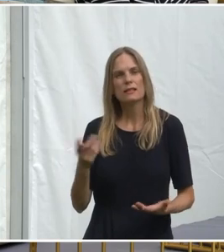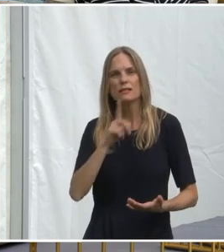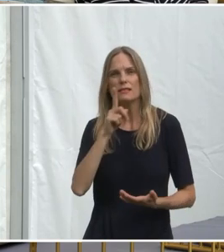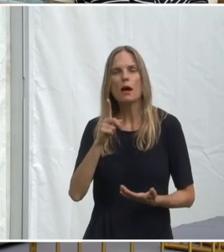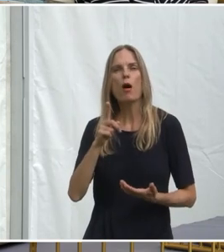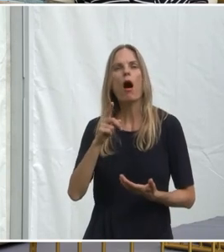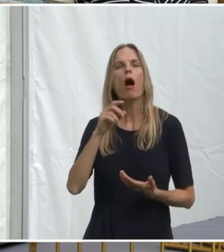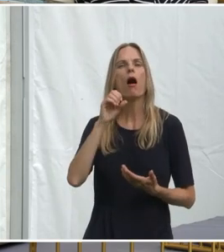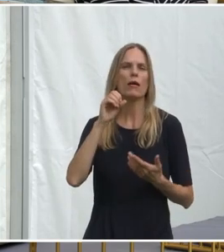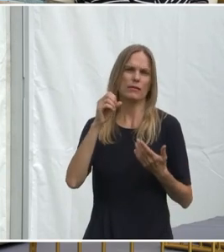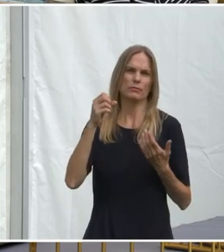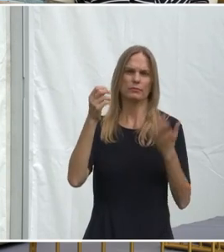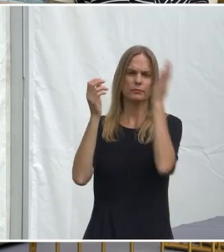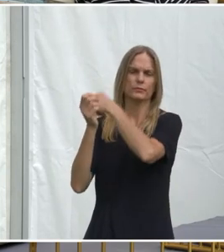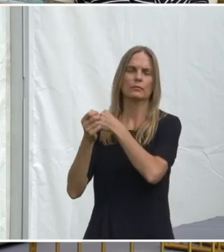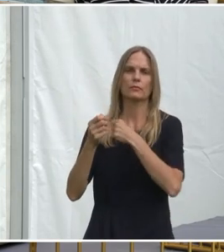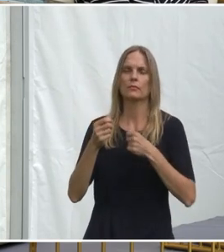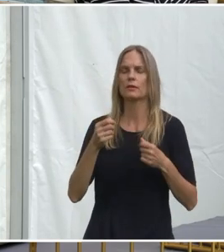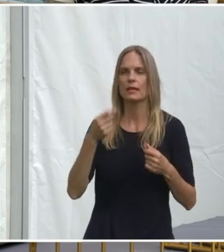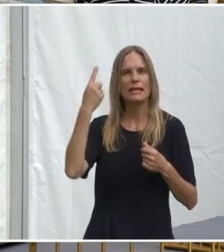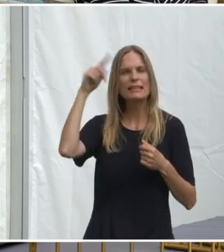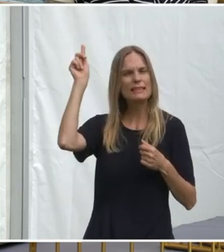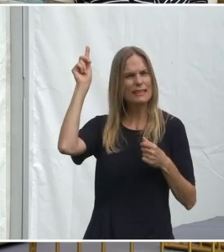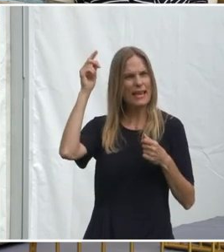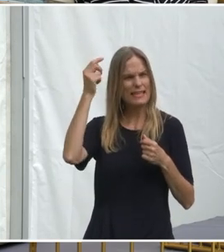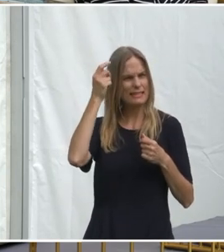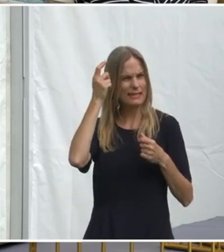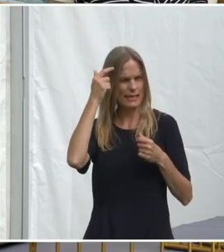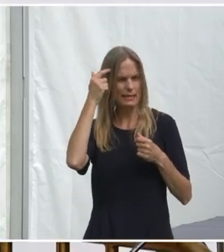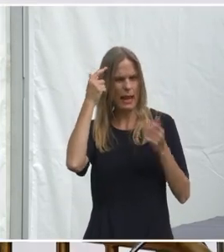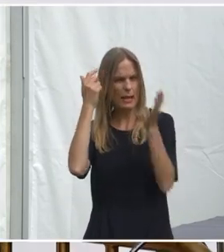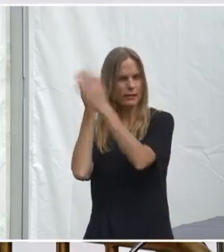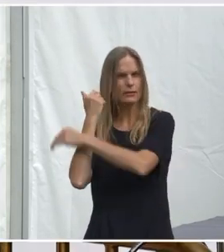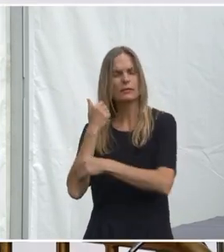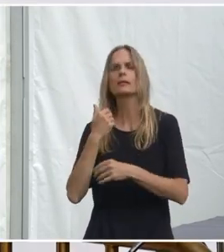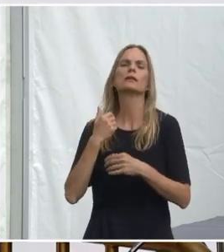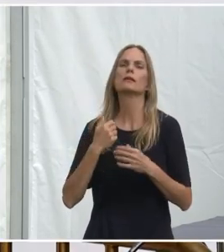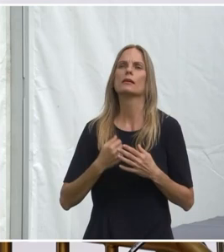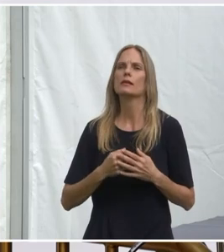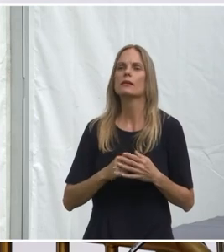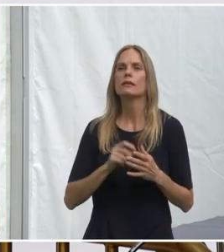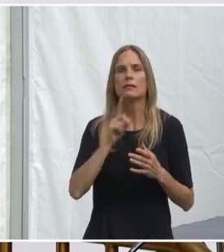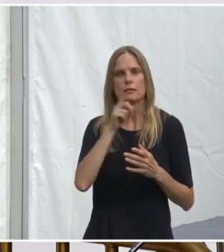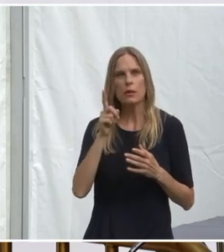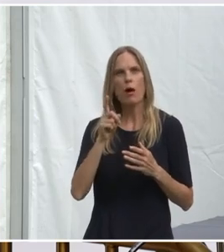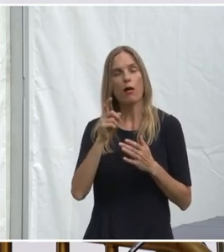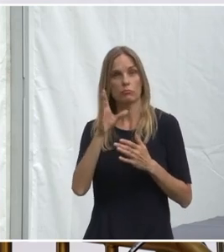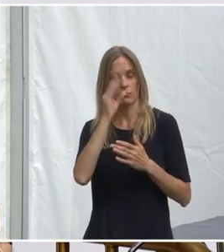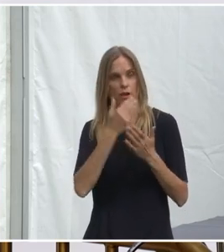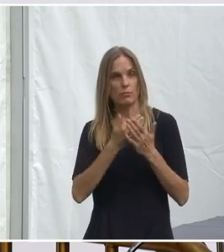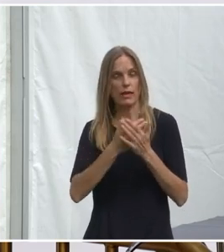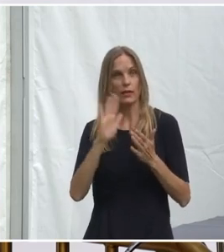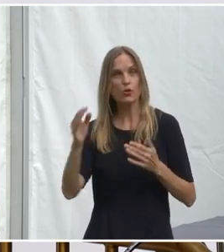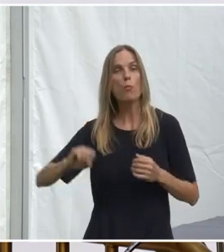getting even more difficult, because there will be really deep fake things where you can hear your friend's